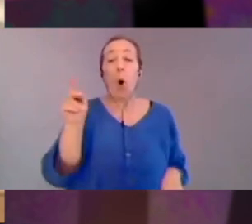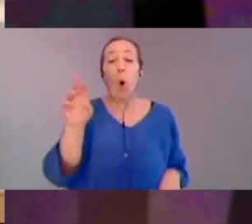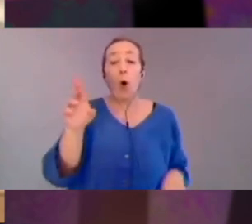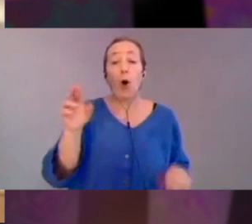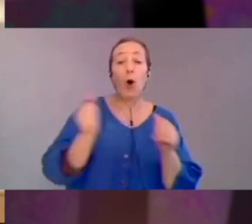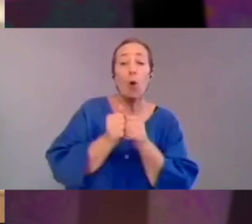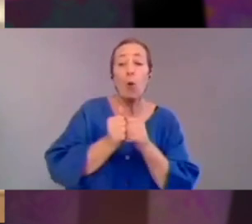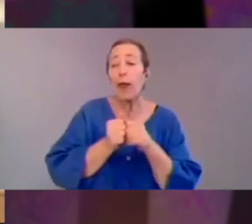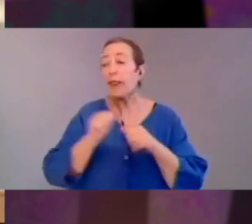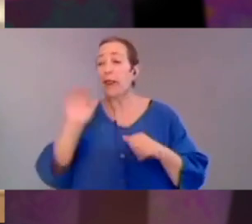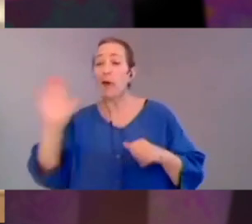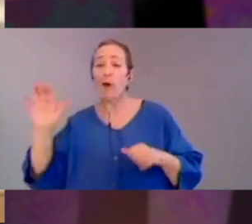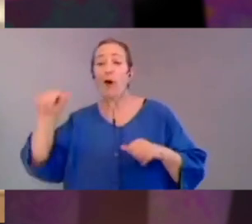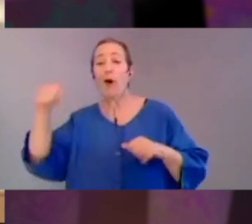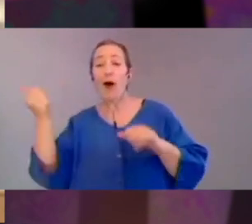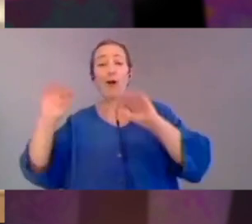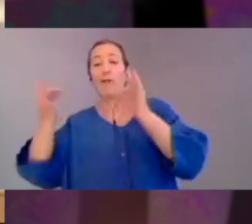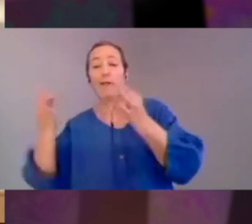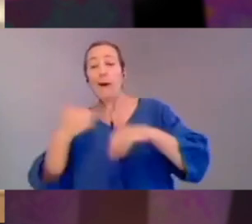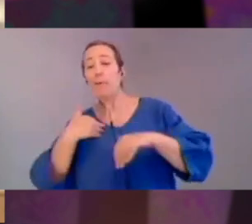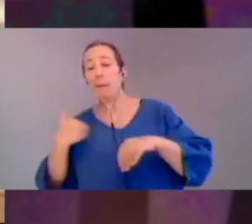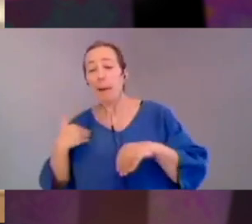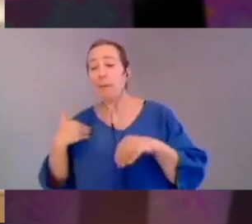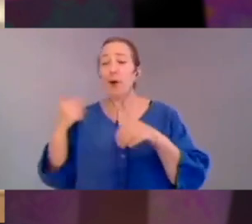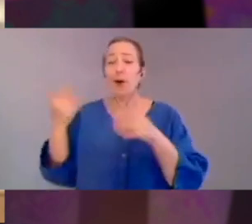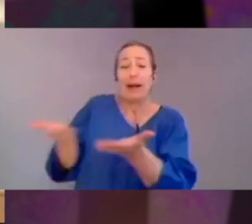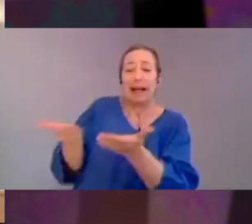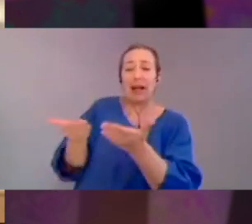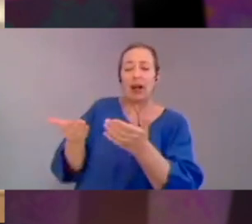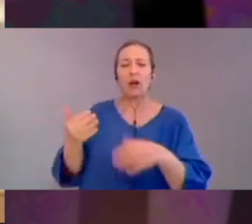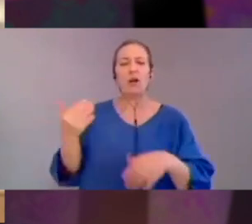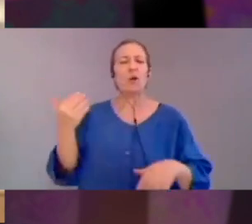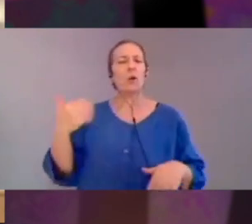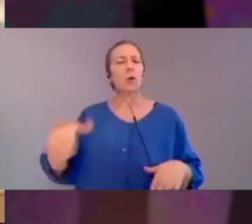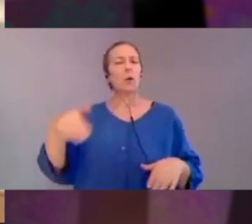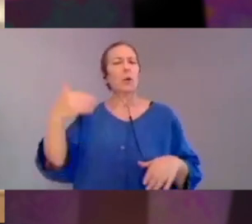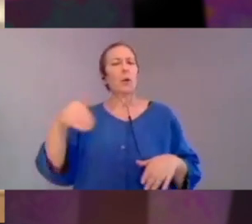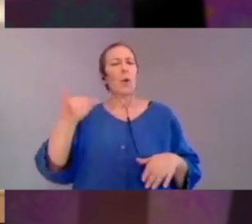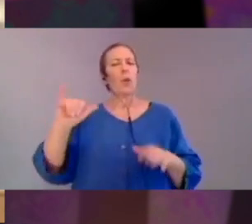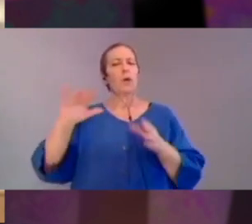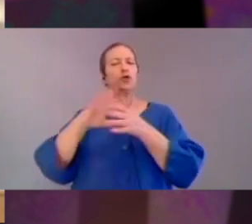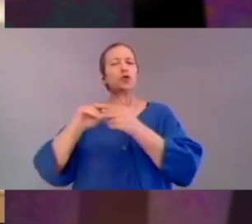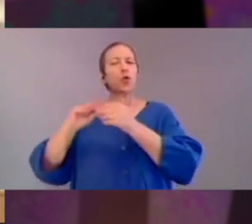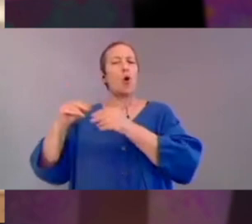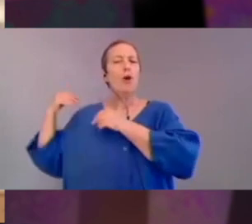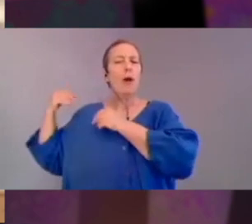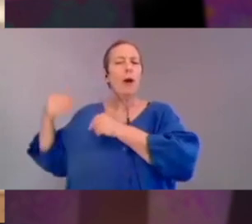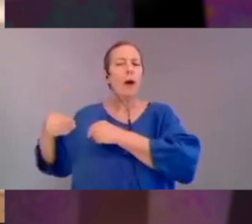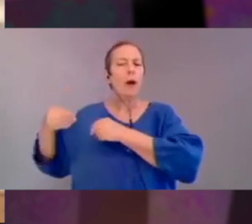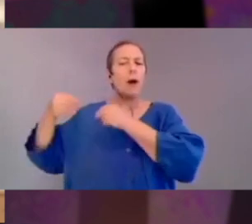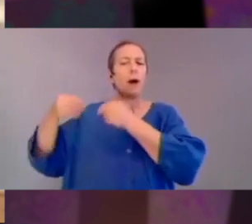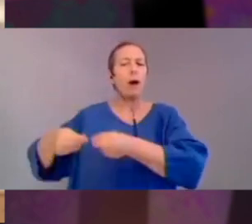people really value that sense of longevity. And I also call Seattle home.